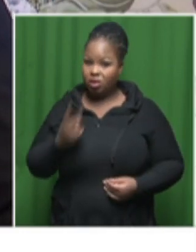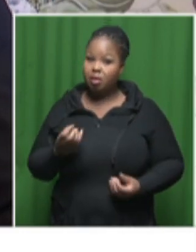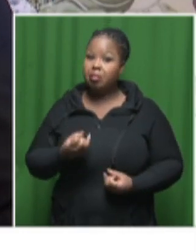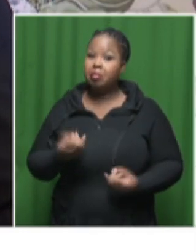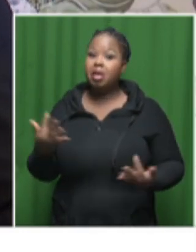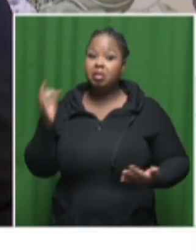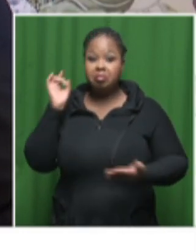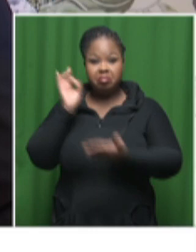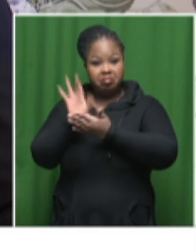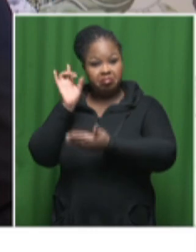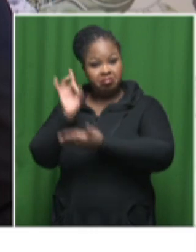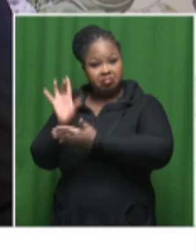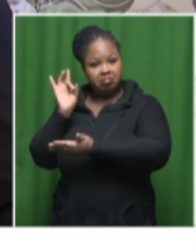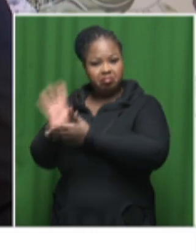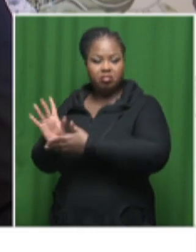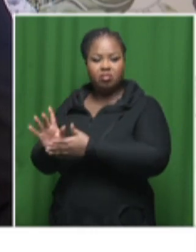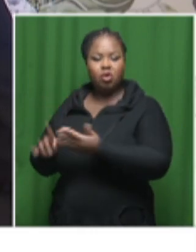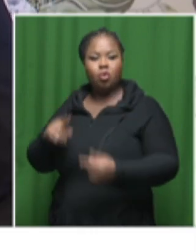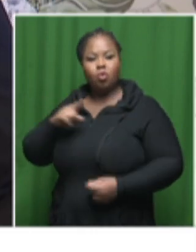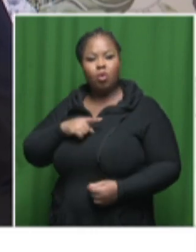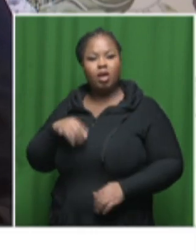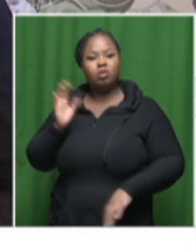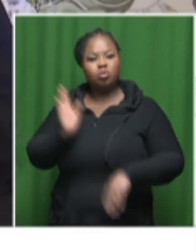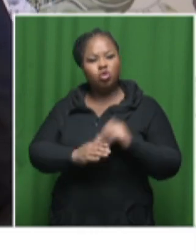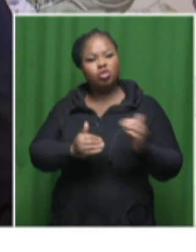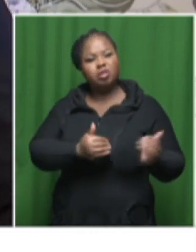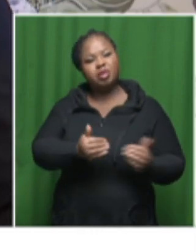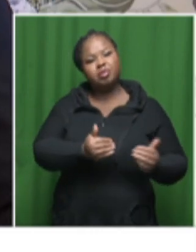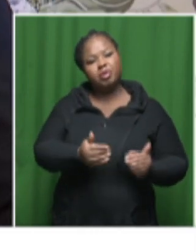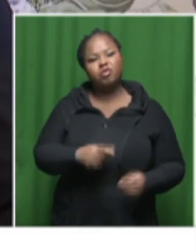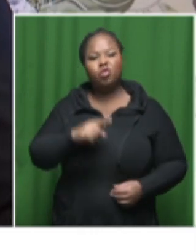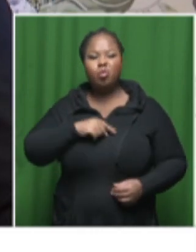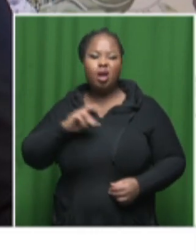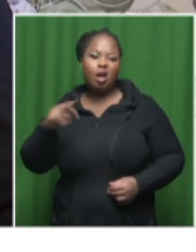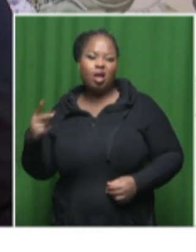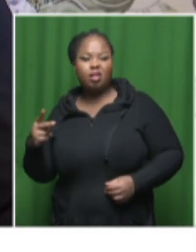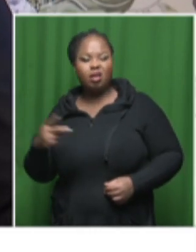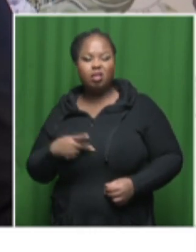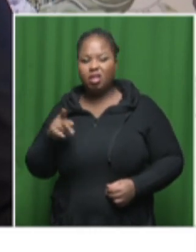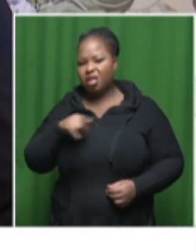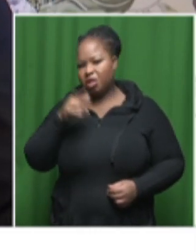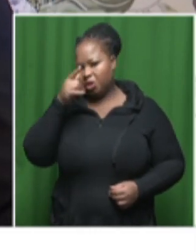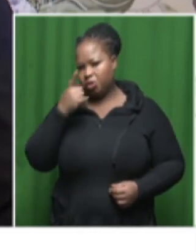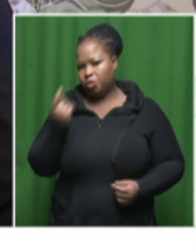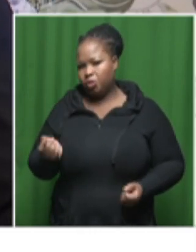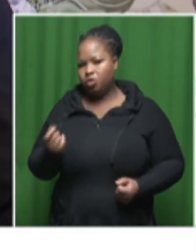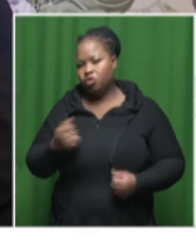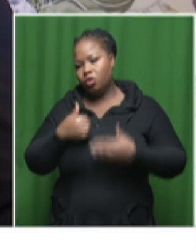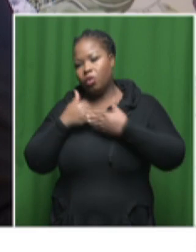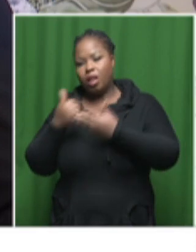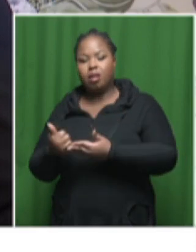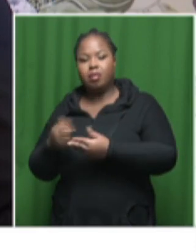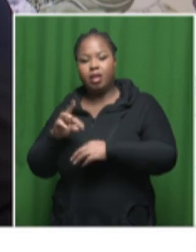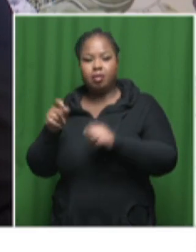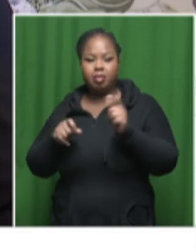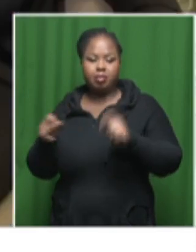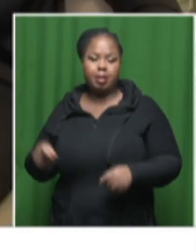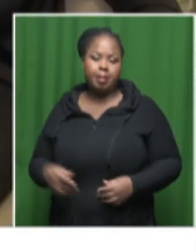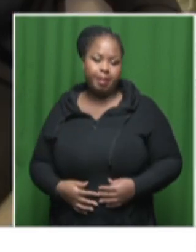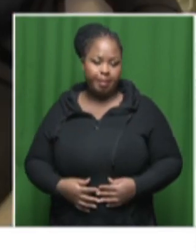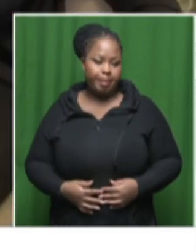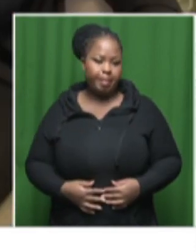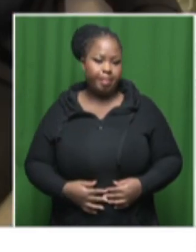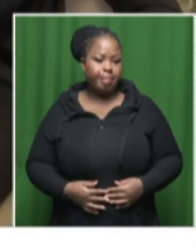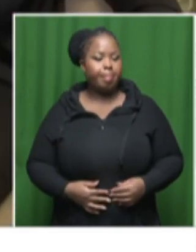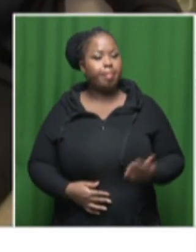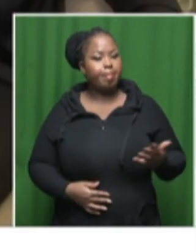dismissed as a consequence management to some of the offenses that they commit and help the inmates in our facilities. And